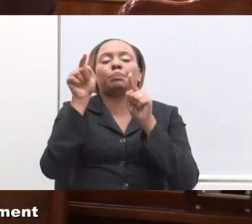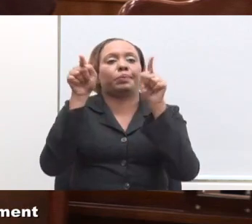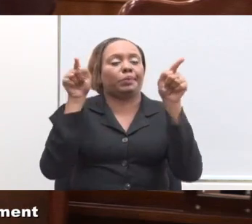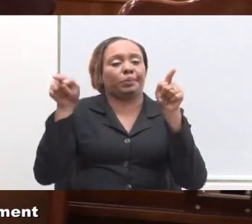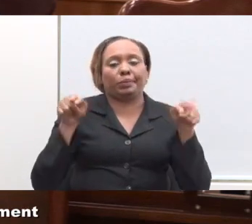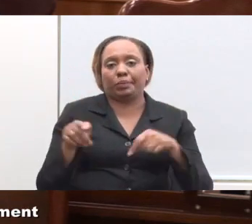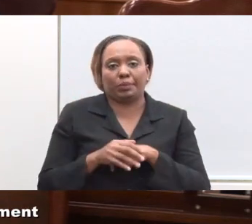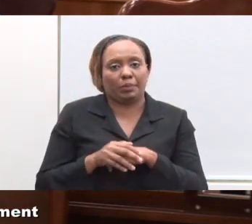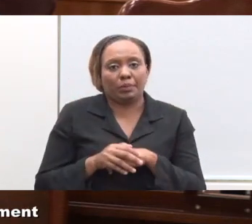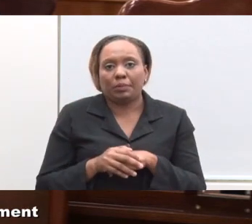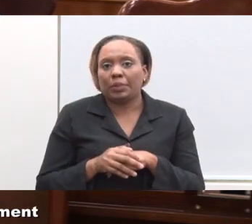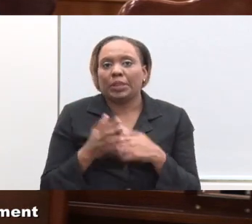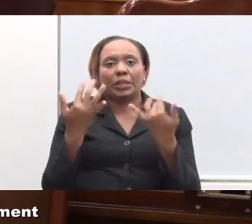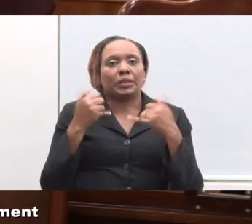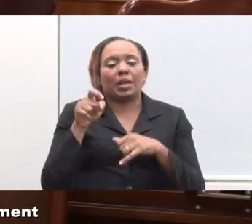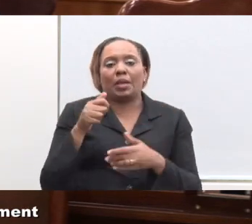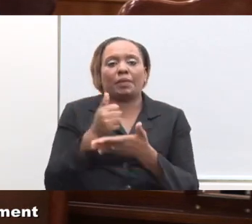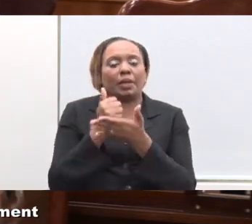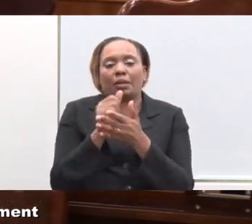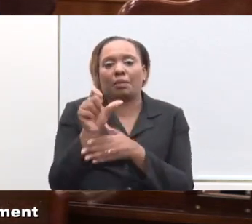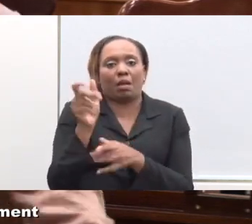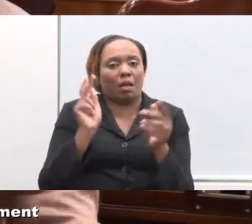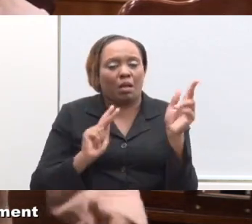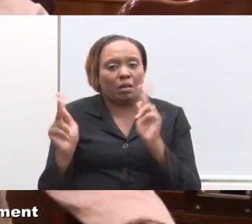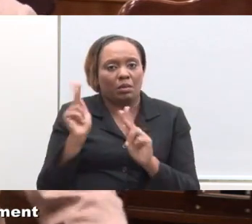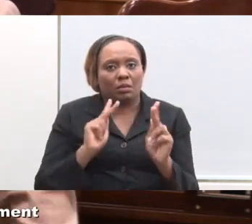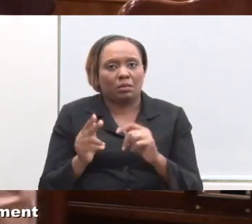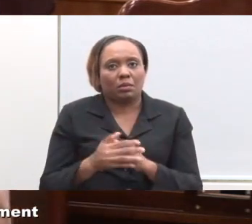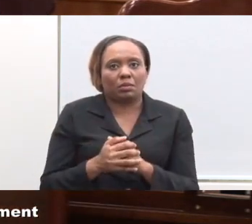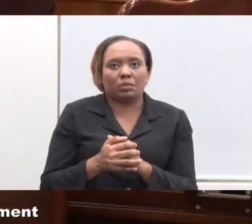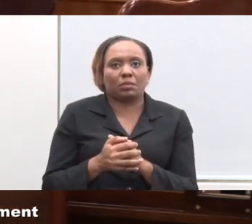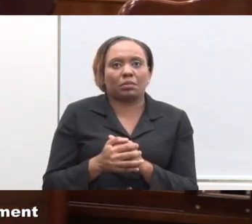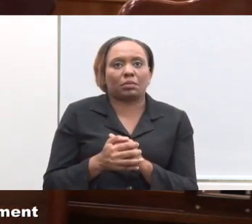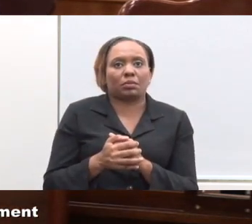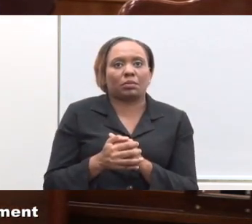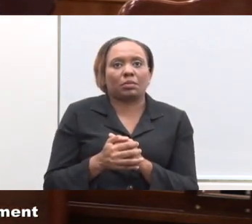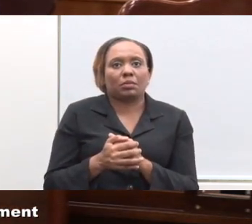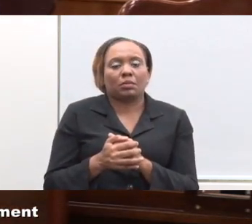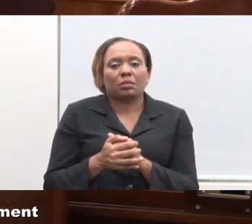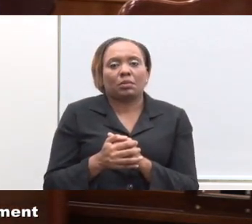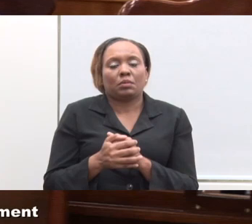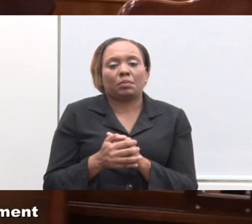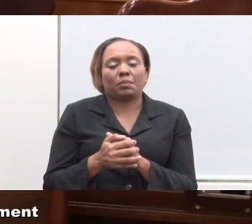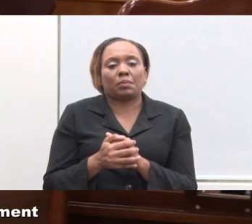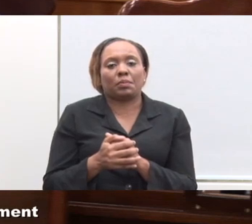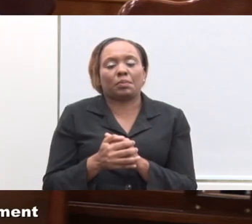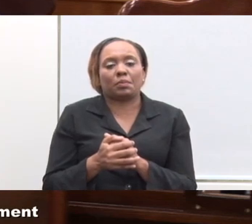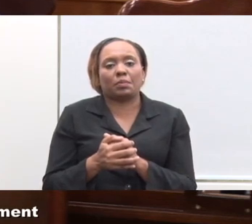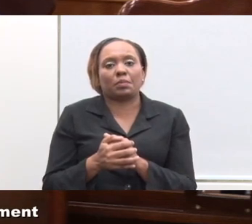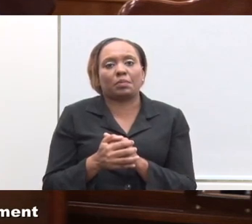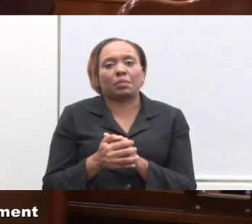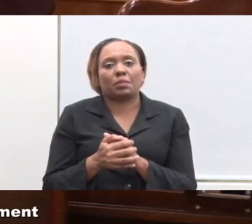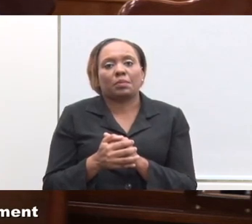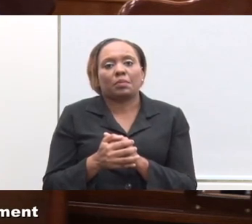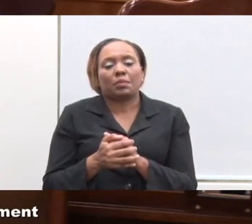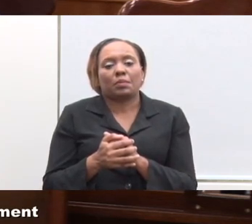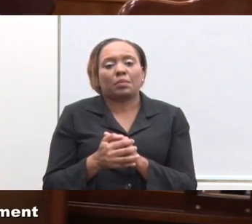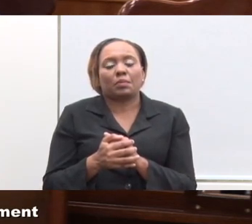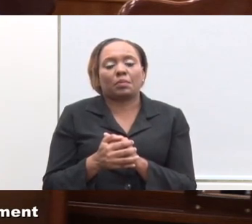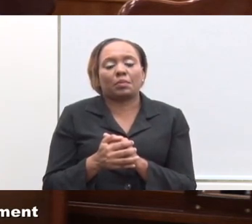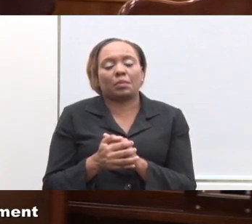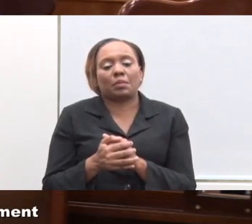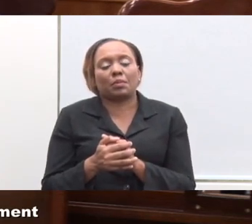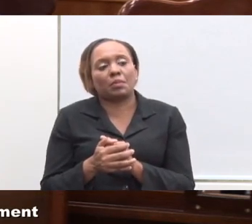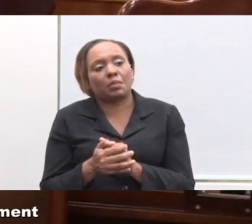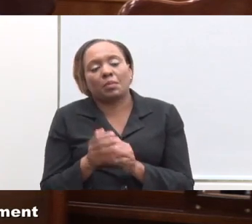this journey to help, because they lost a decade, because they have savings that were